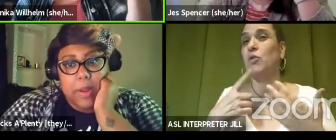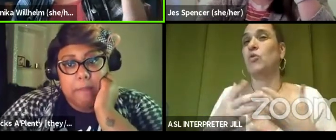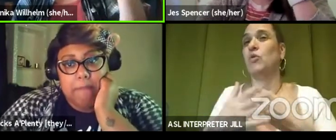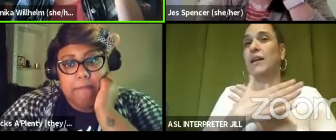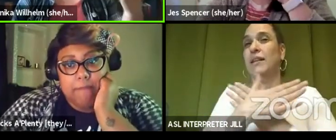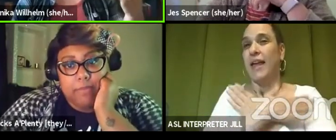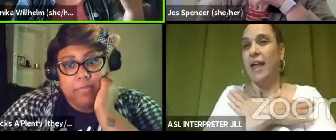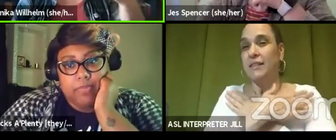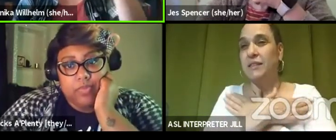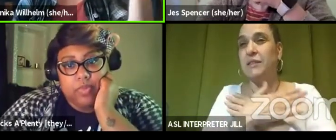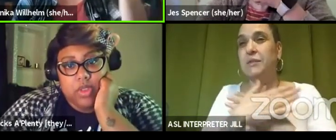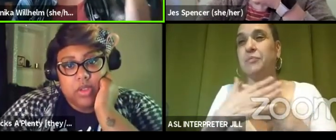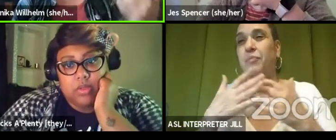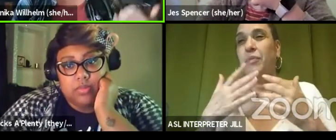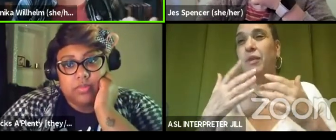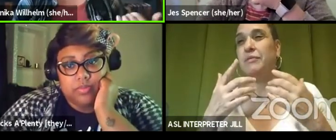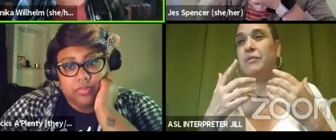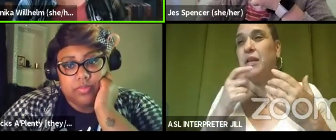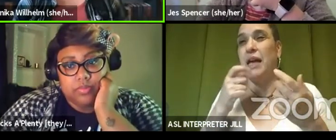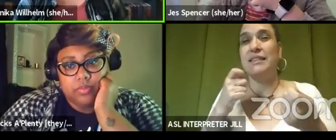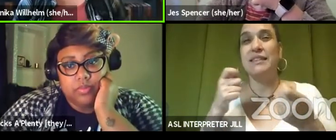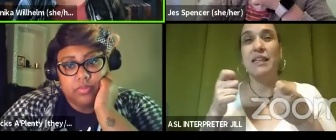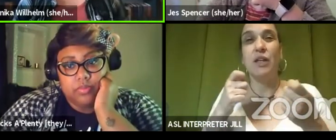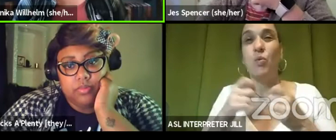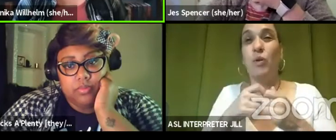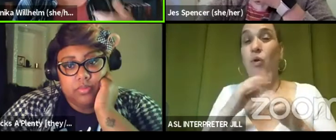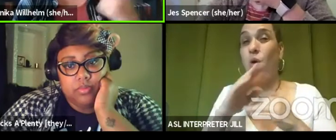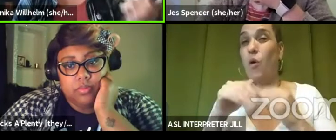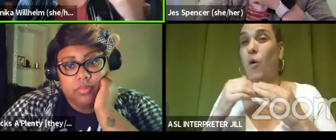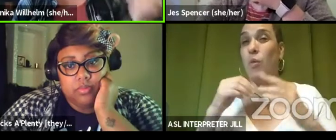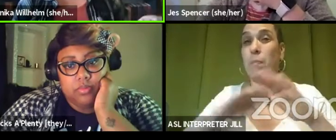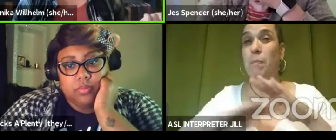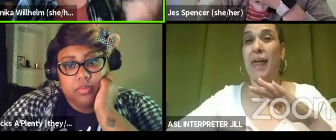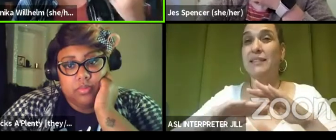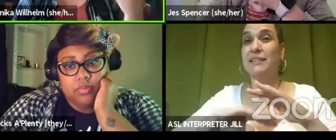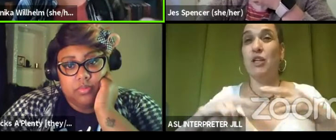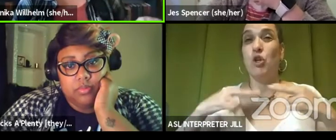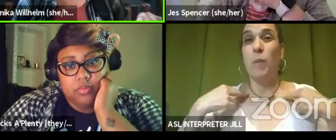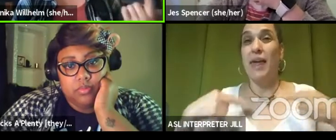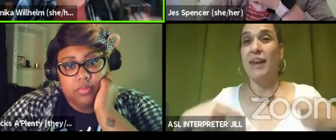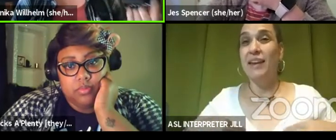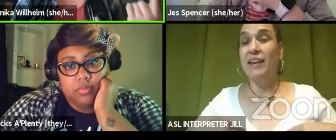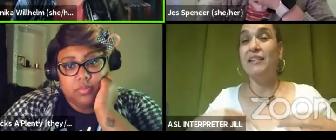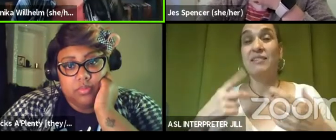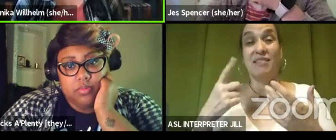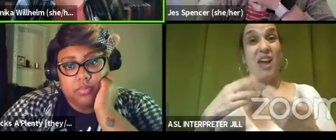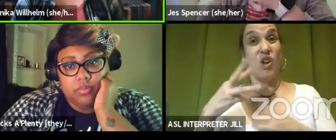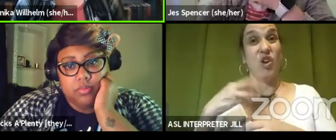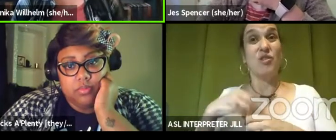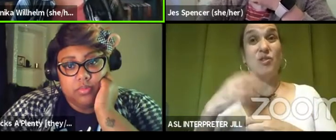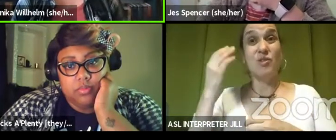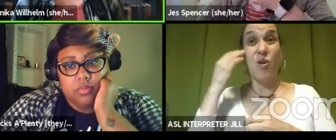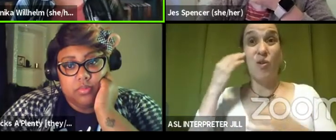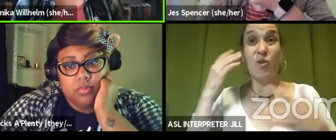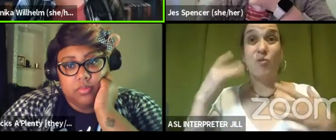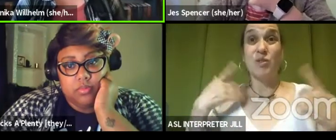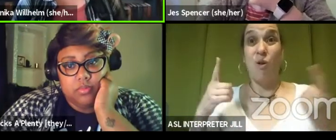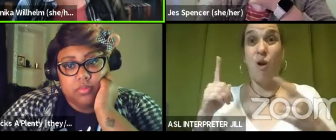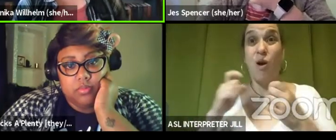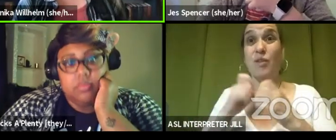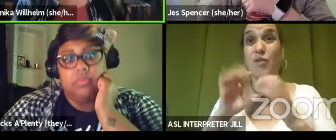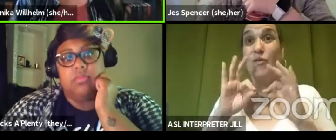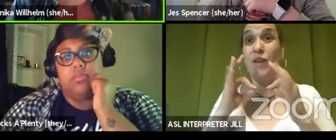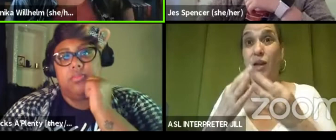because they're not dealing with like all of the basic humanity things that they need, which includes knowing the kind of state that your family is in when you show up to